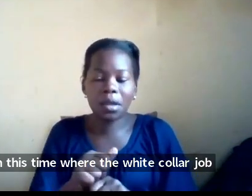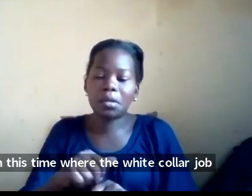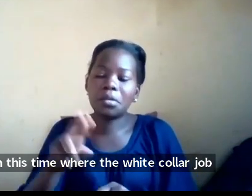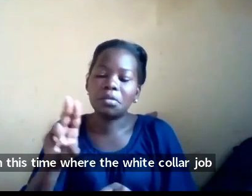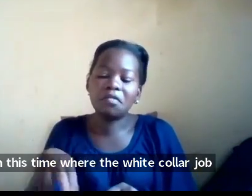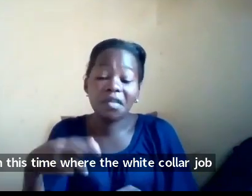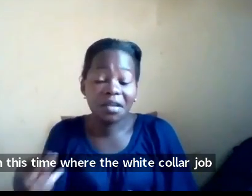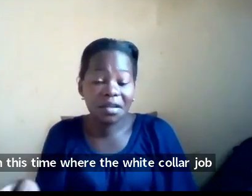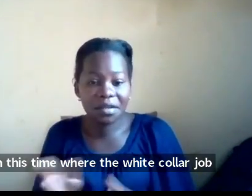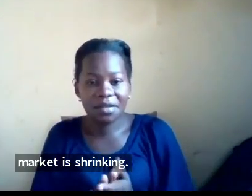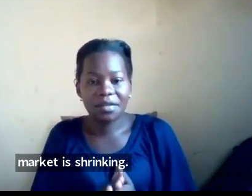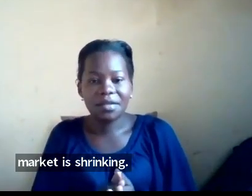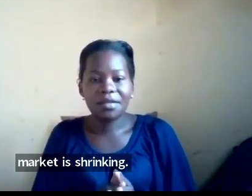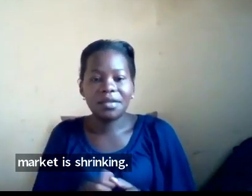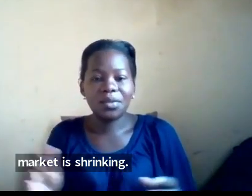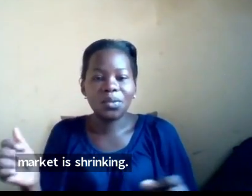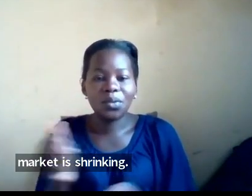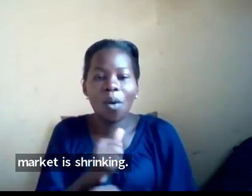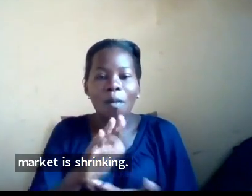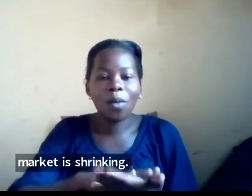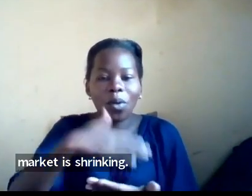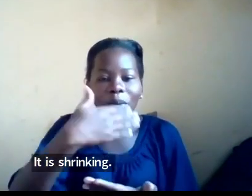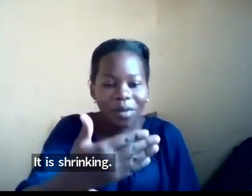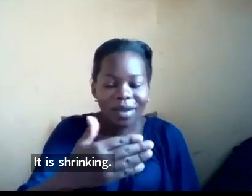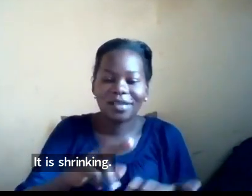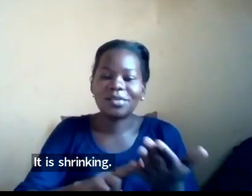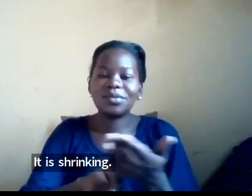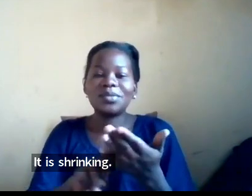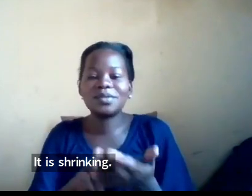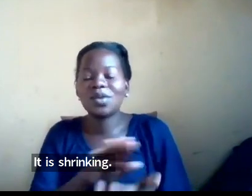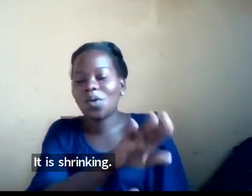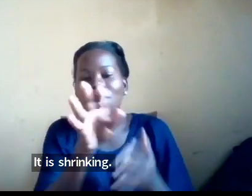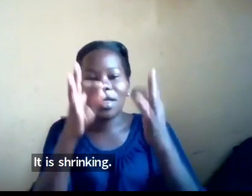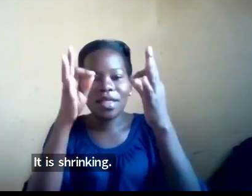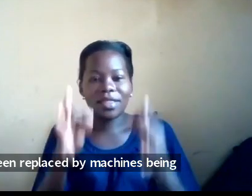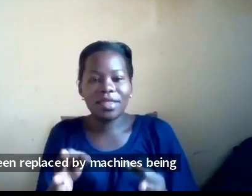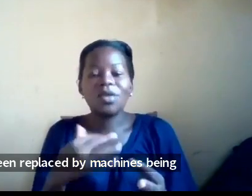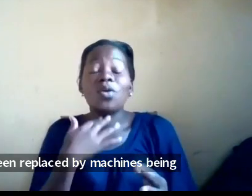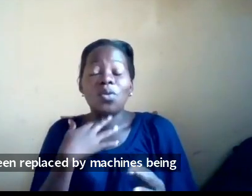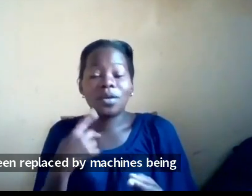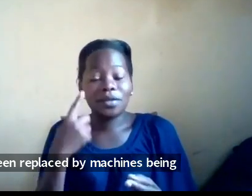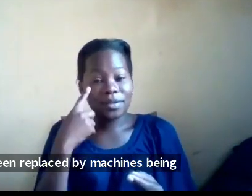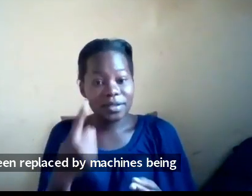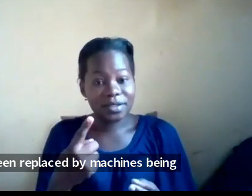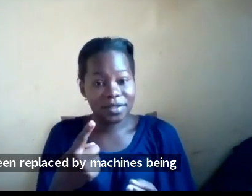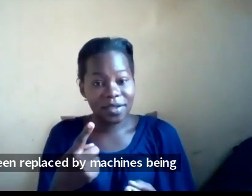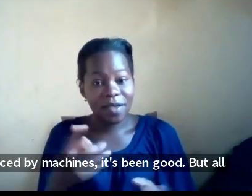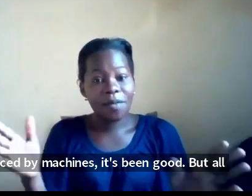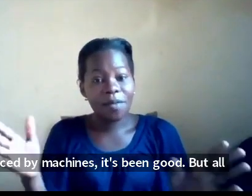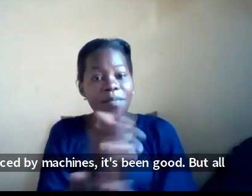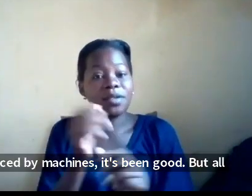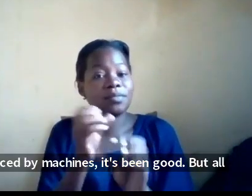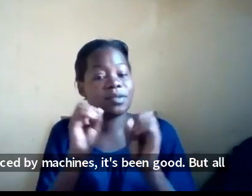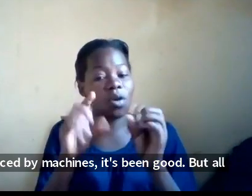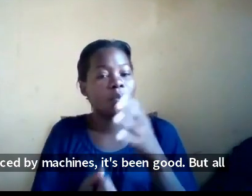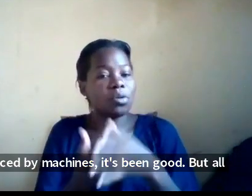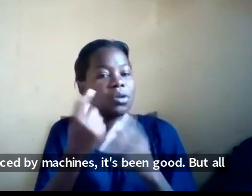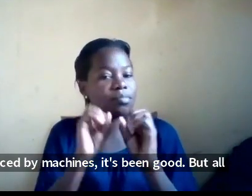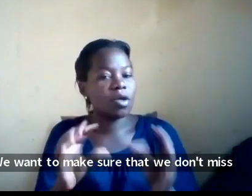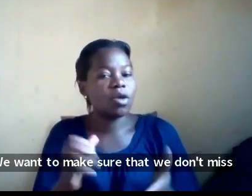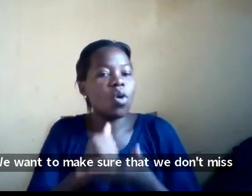shrinking. It's being replaced by machines. It's being replaced by all these things. We want to make sure that we don't miss out on this opportunity to help all